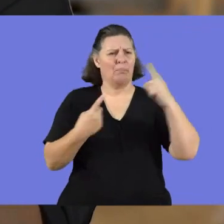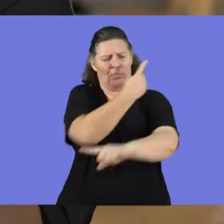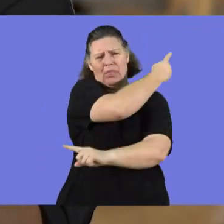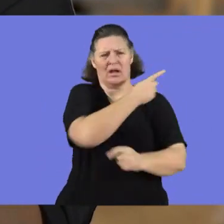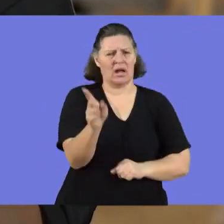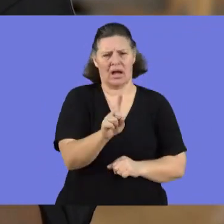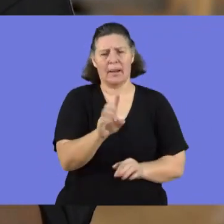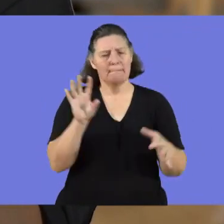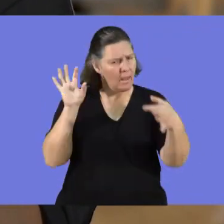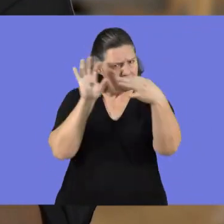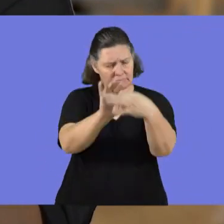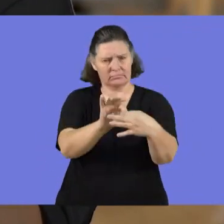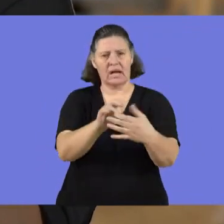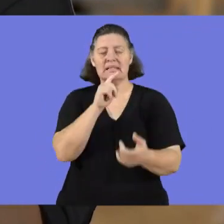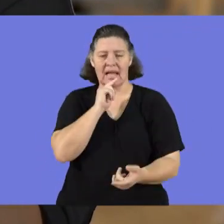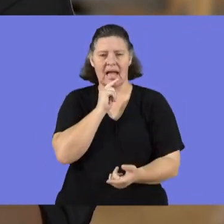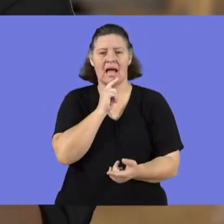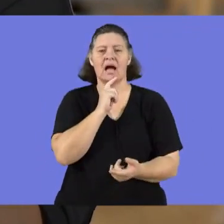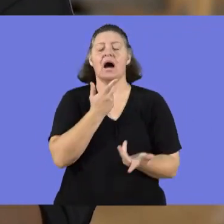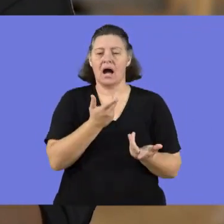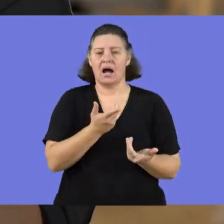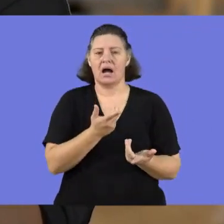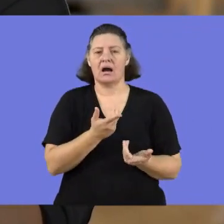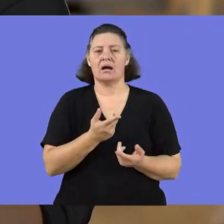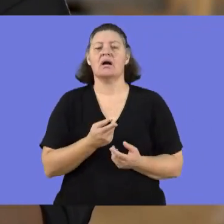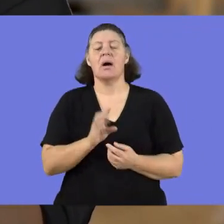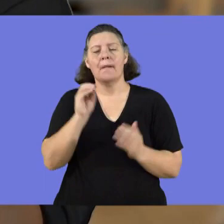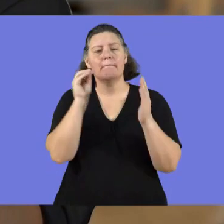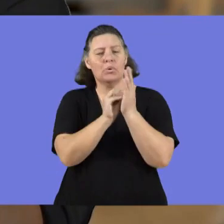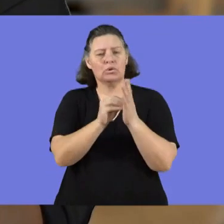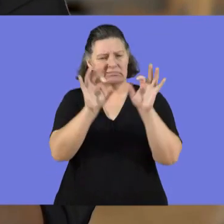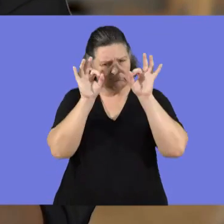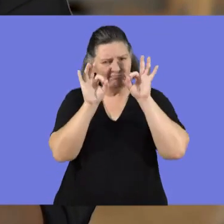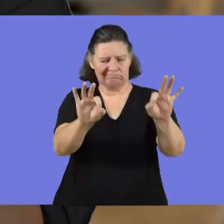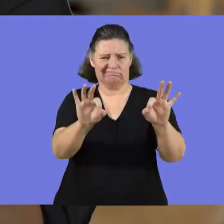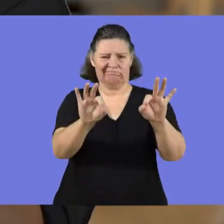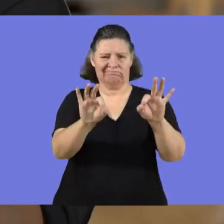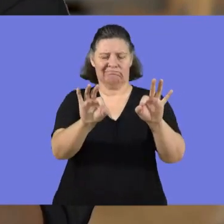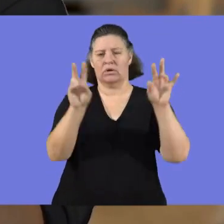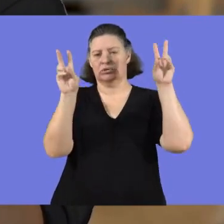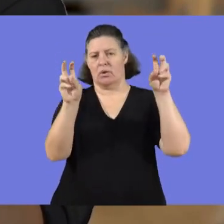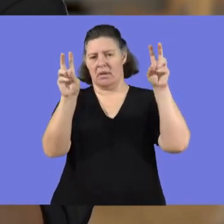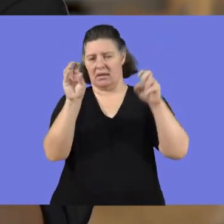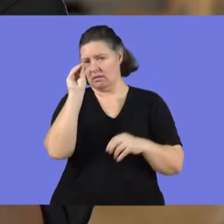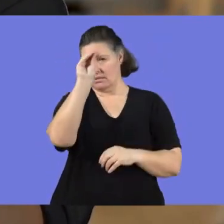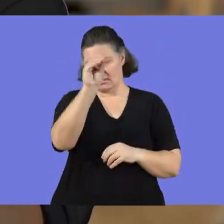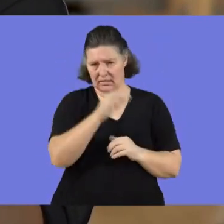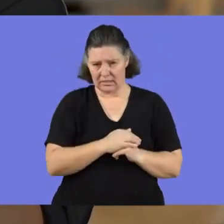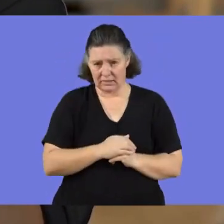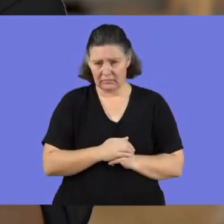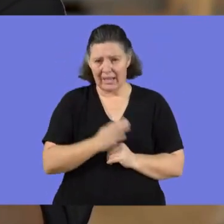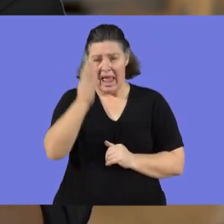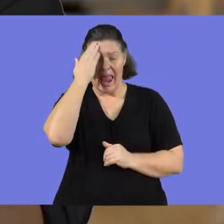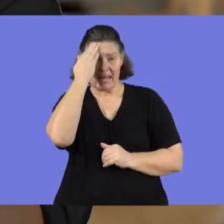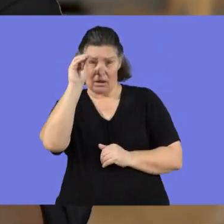to whether are you able to see that this heading is not relevant to what is given here. So now we need to give